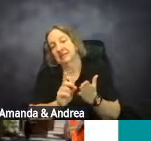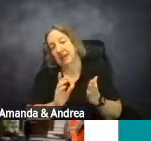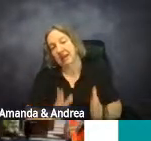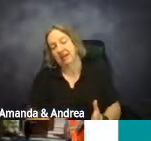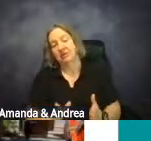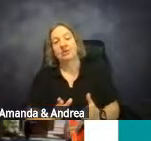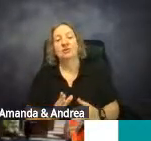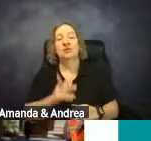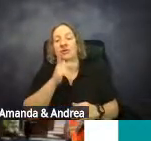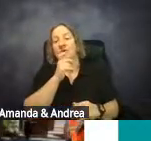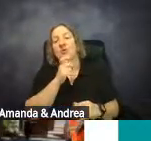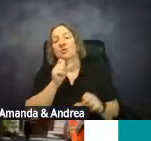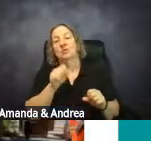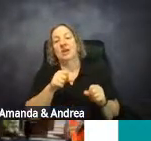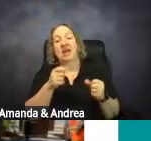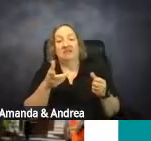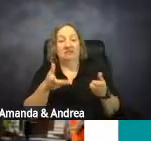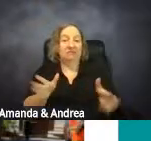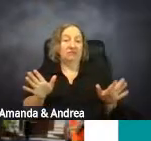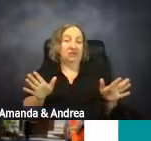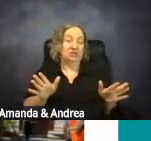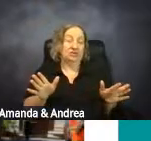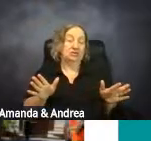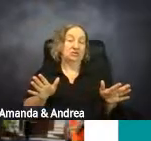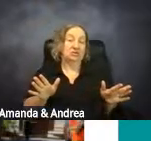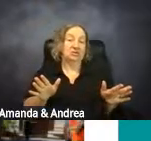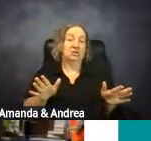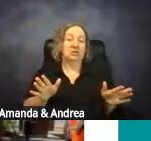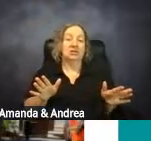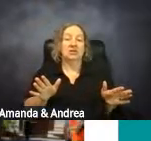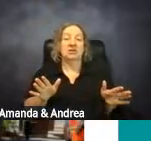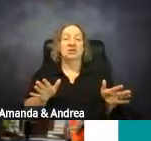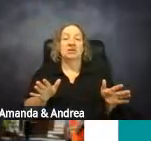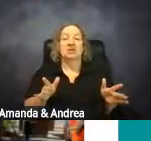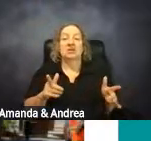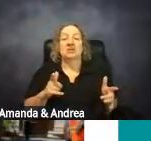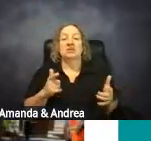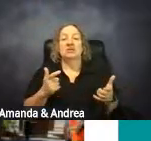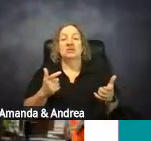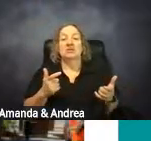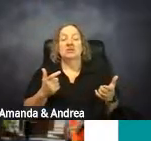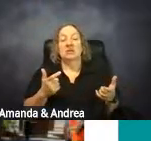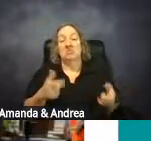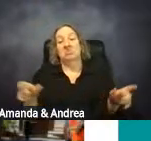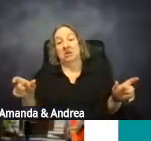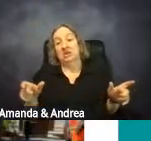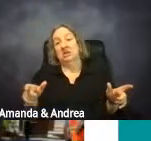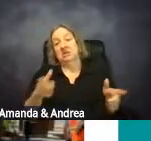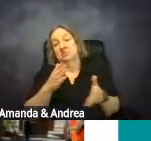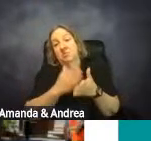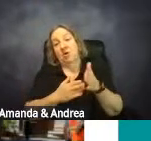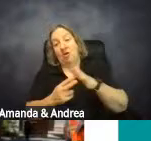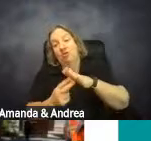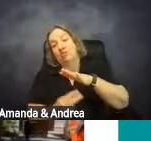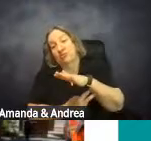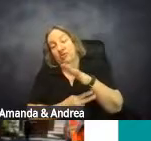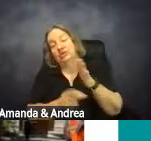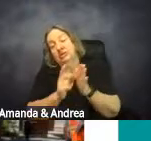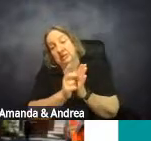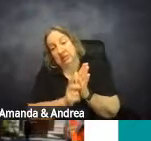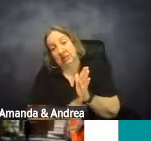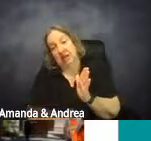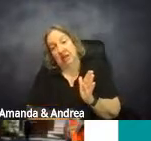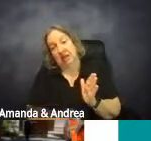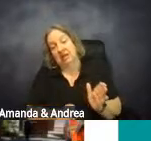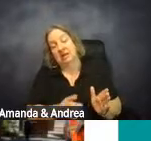the major bridge, the Columbia River Bridge design and